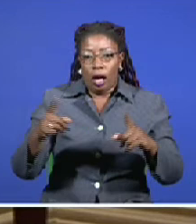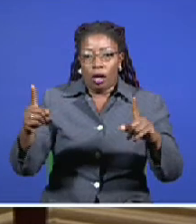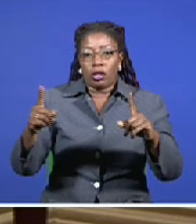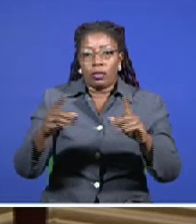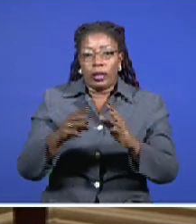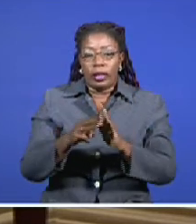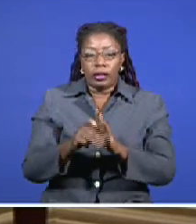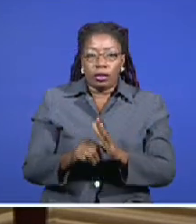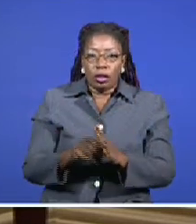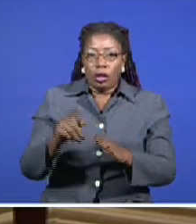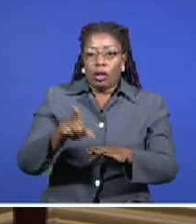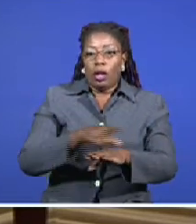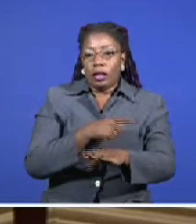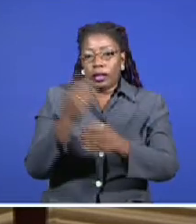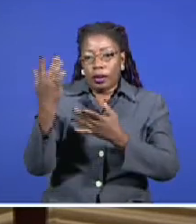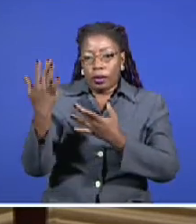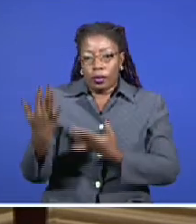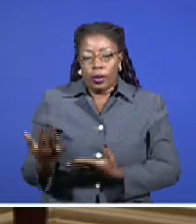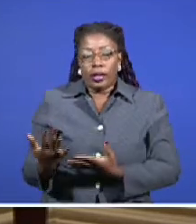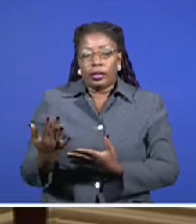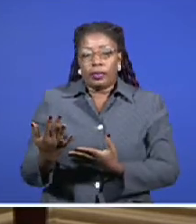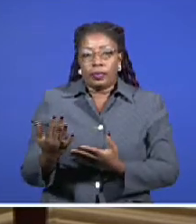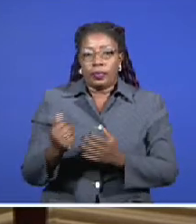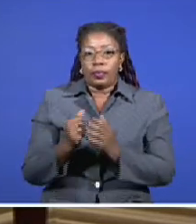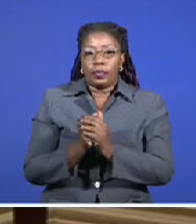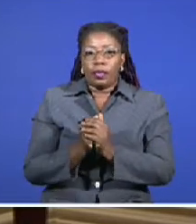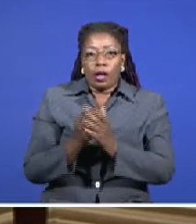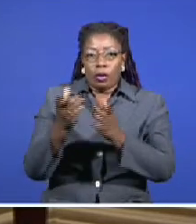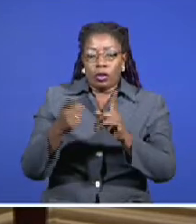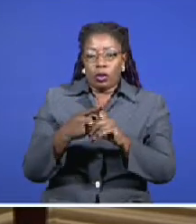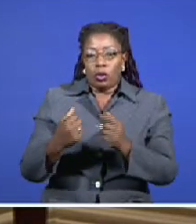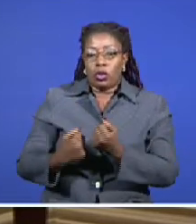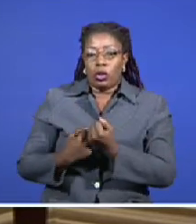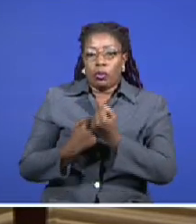long overdue, and we look forward to and support the government in this initiative.